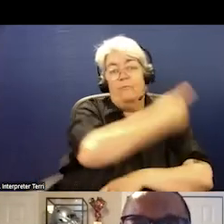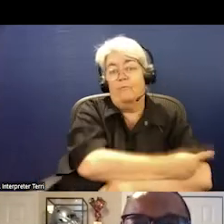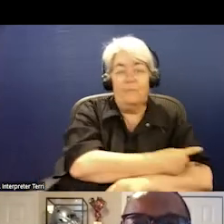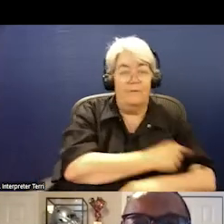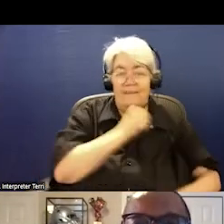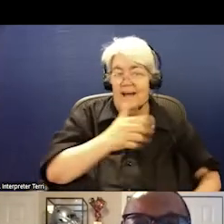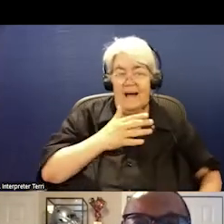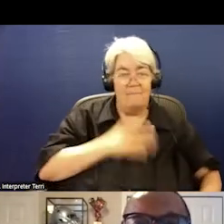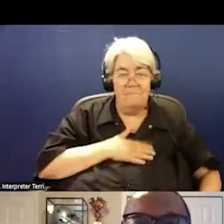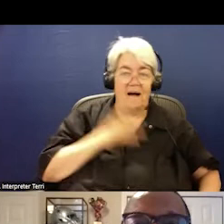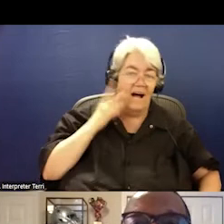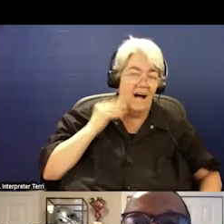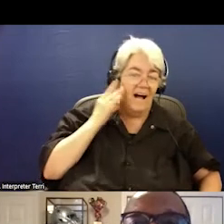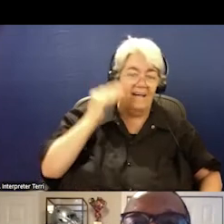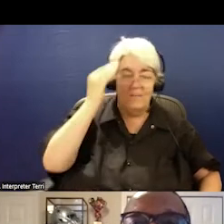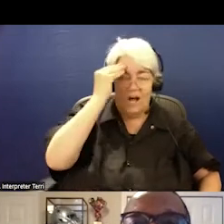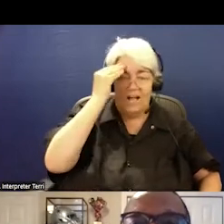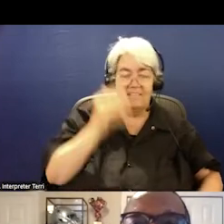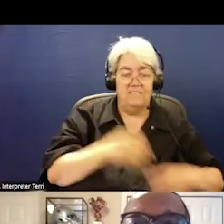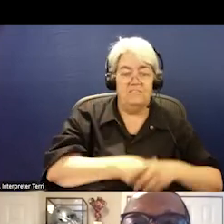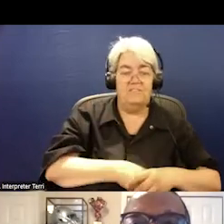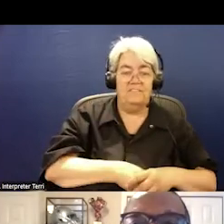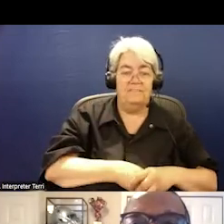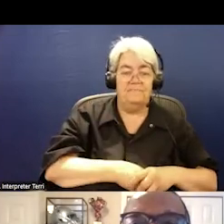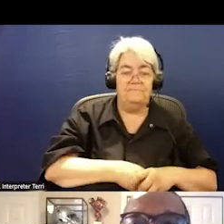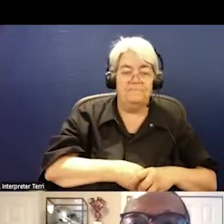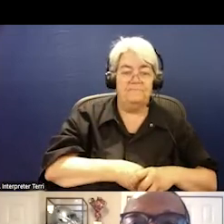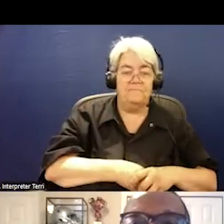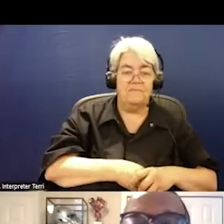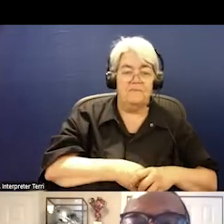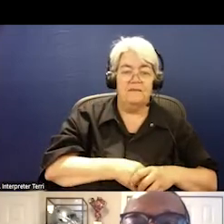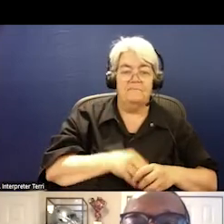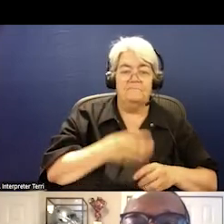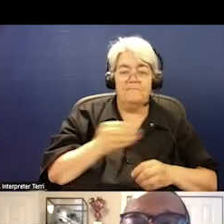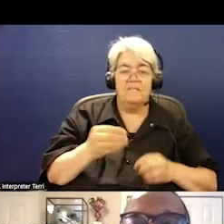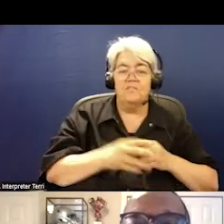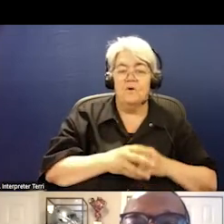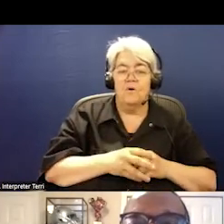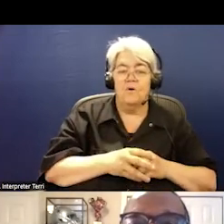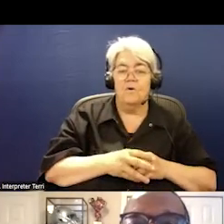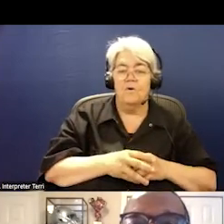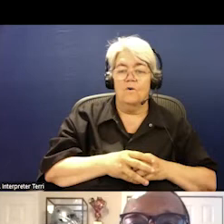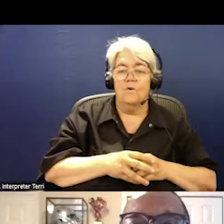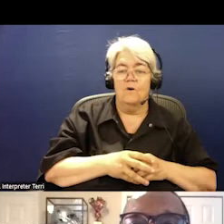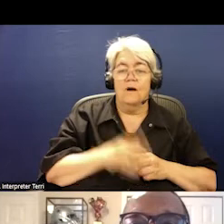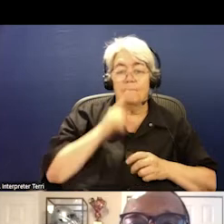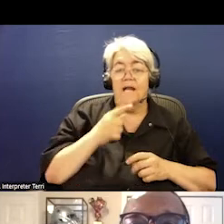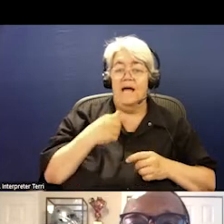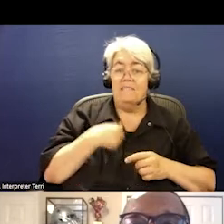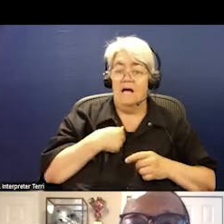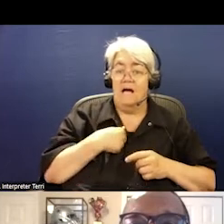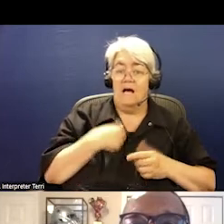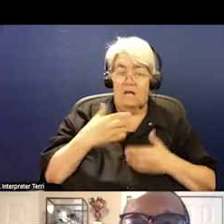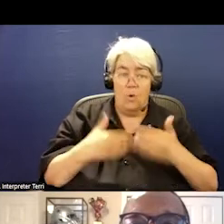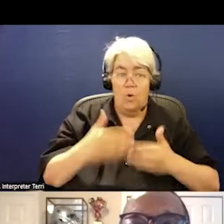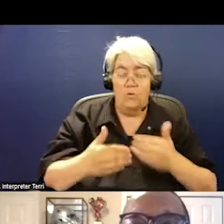to competently provide you with any coaching with regards to the response. But as I went through each of these,